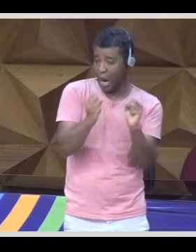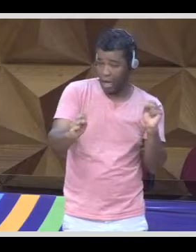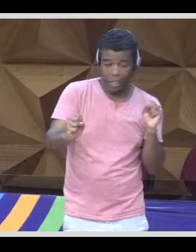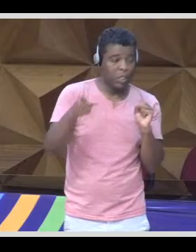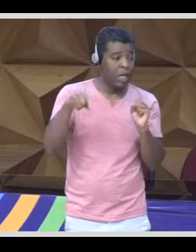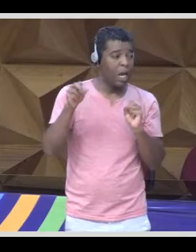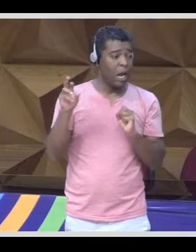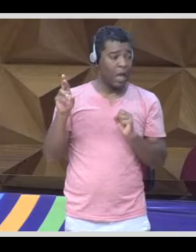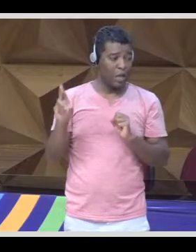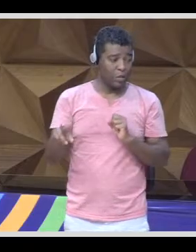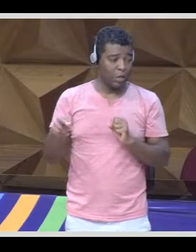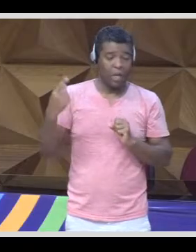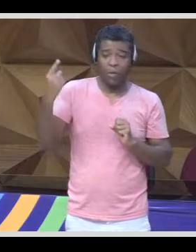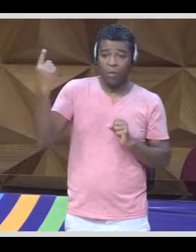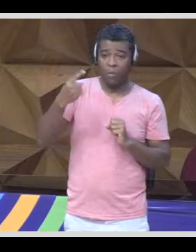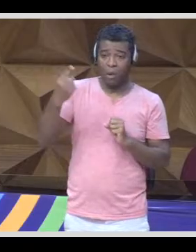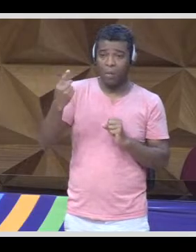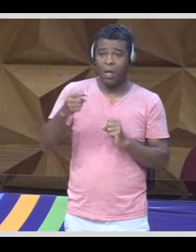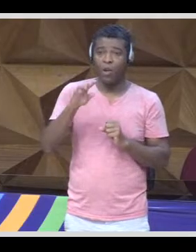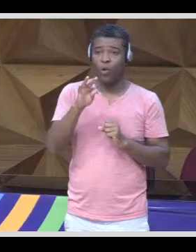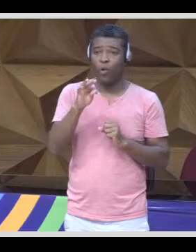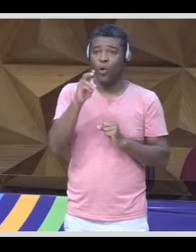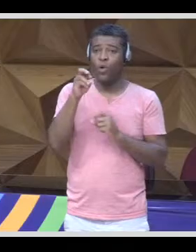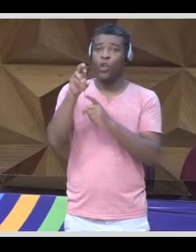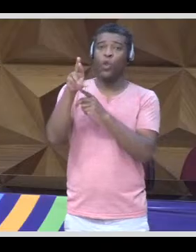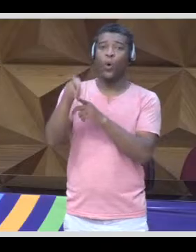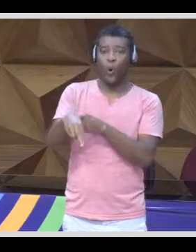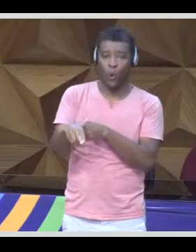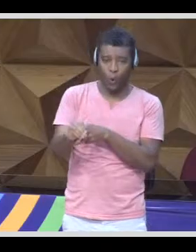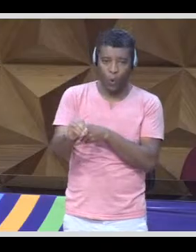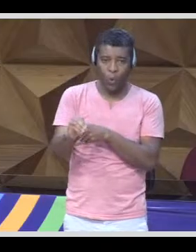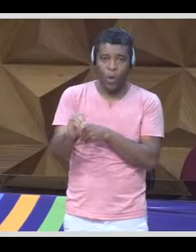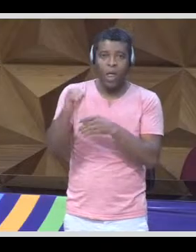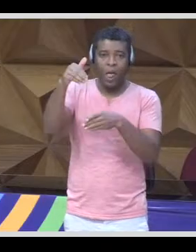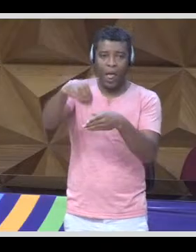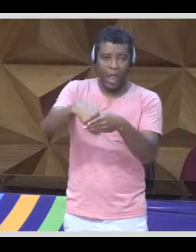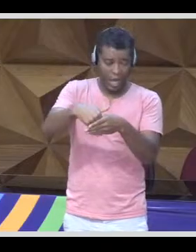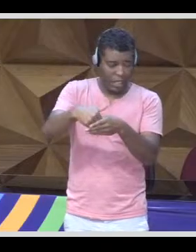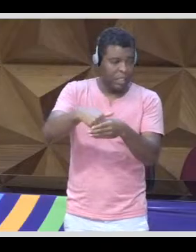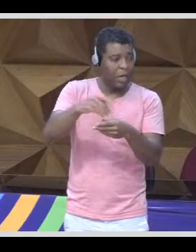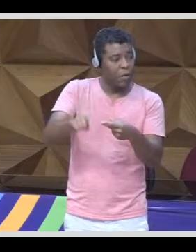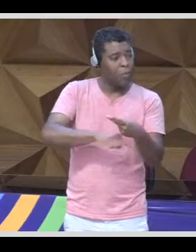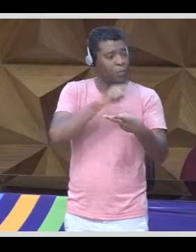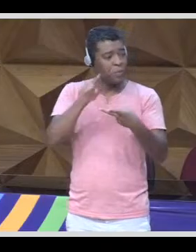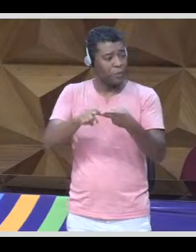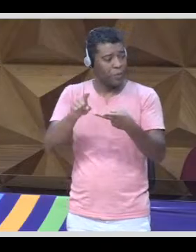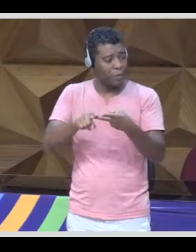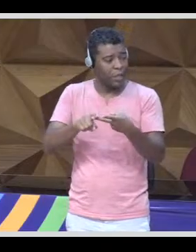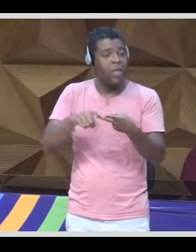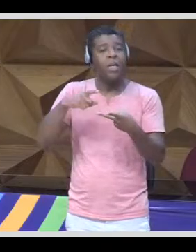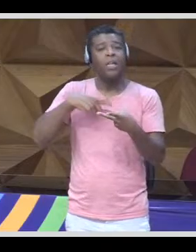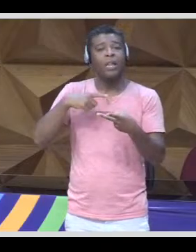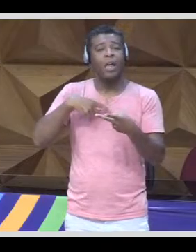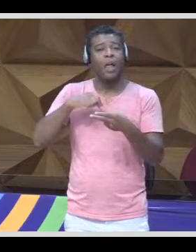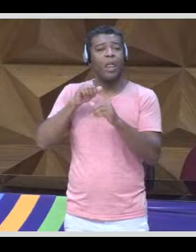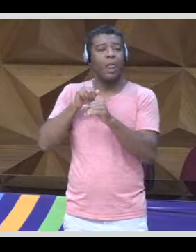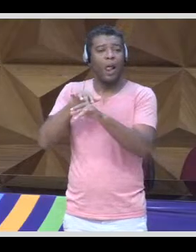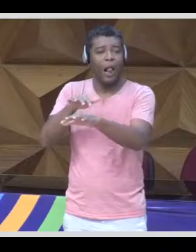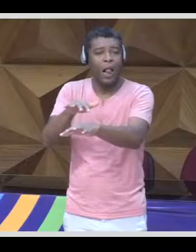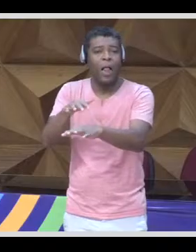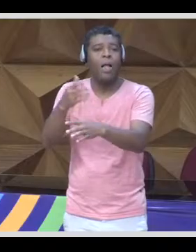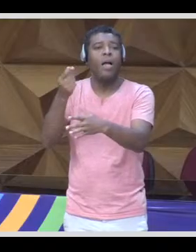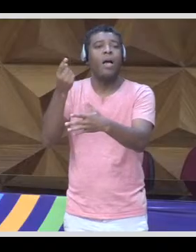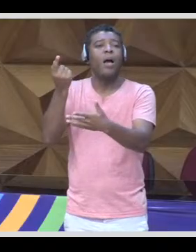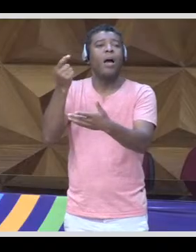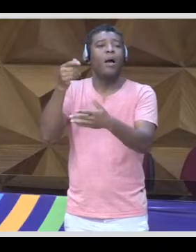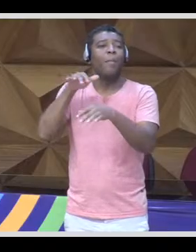the second round of the election, and the riots. And I have the complete network. I have disparate filter, the first